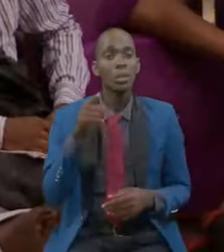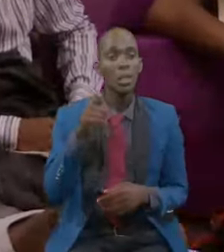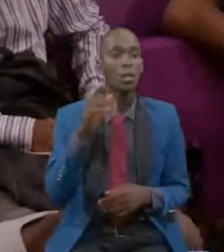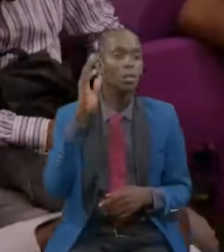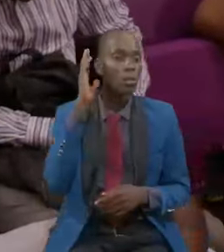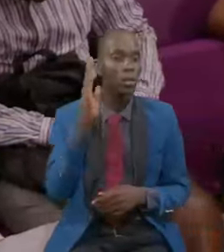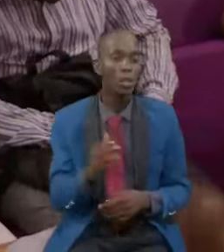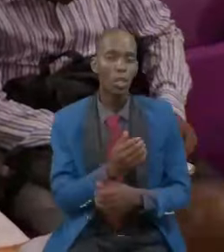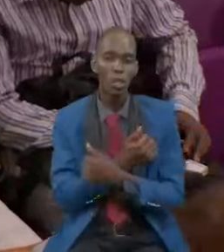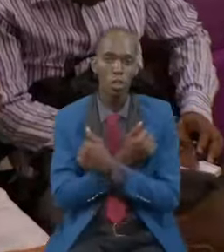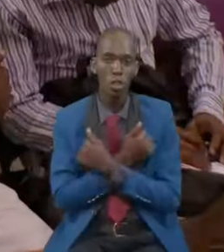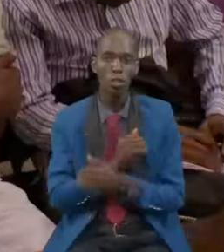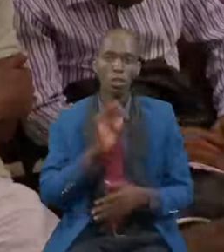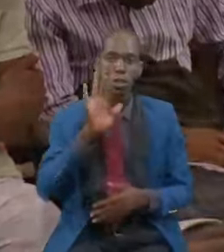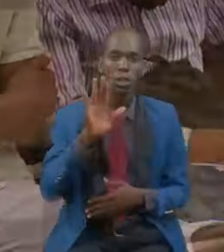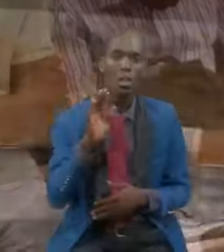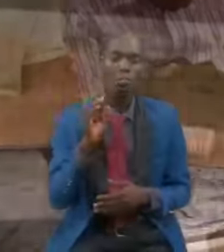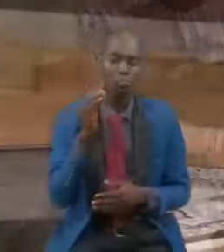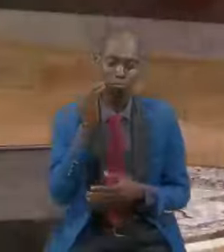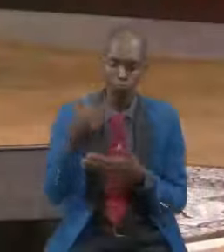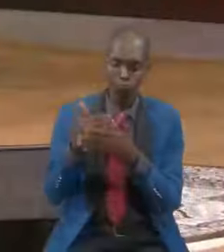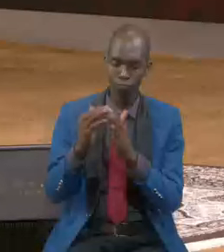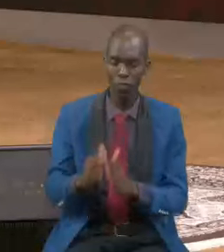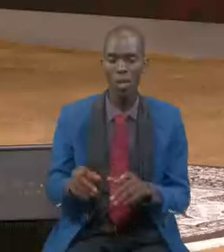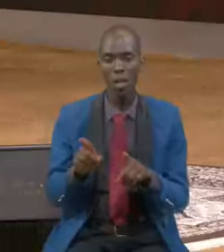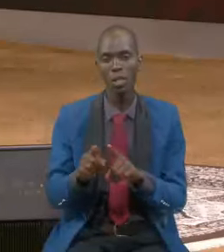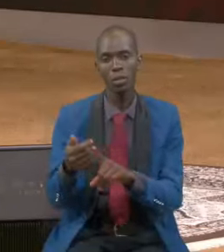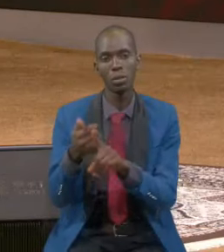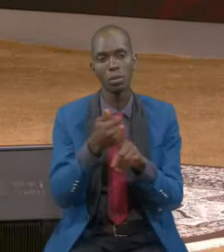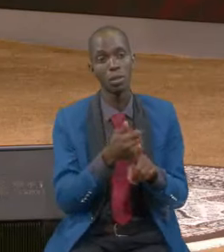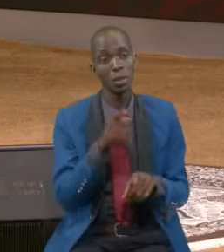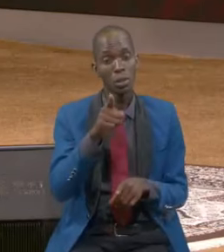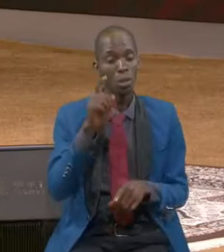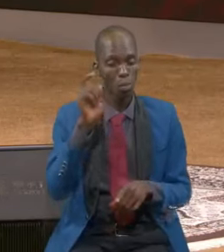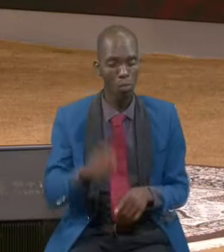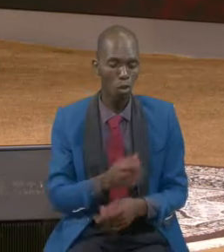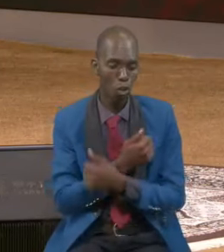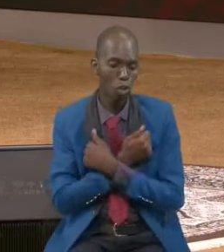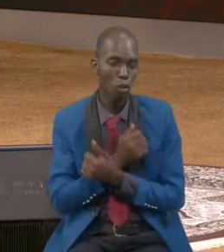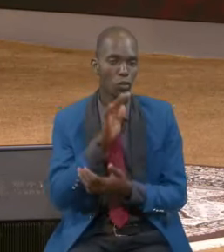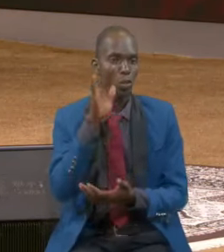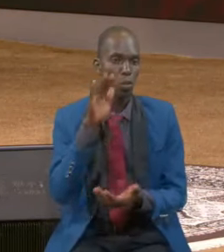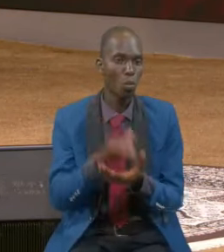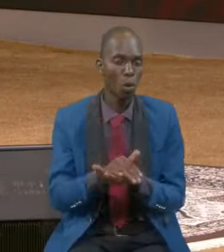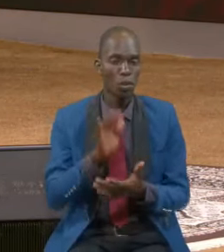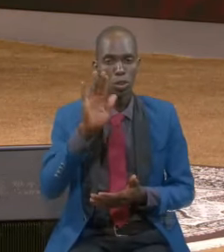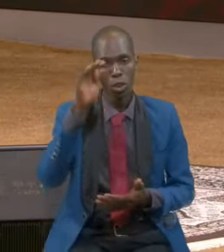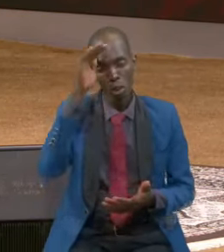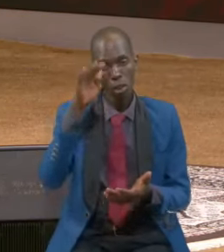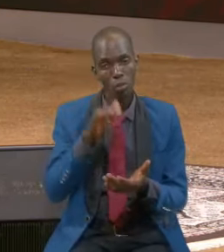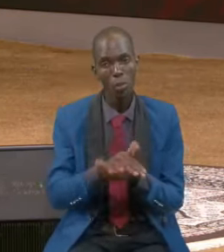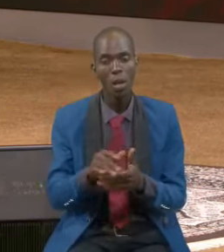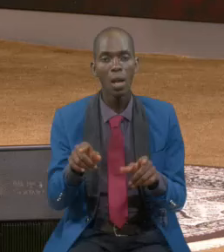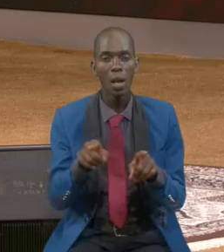love thy neighbor as thyself. Thou shalt love thy wife, thy husband,